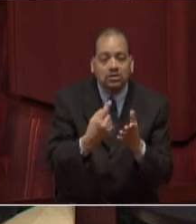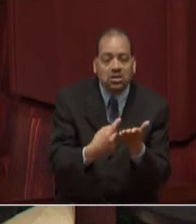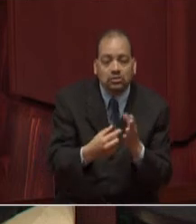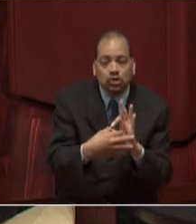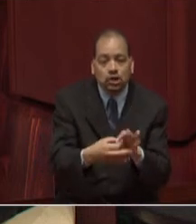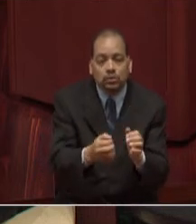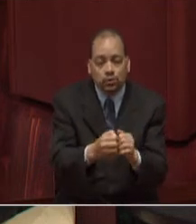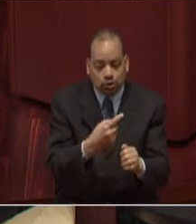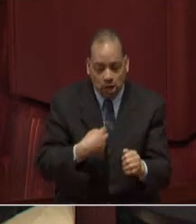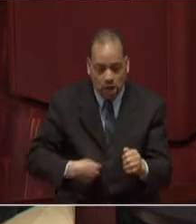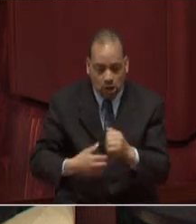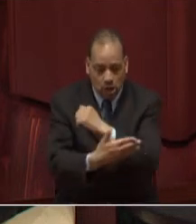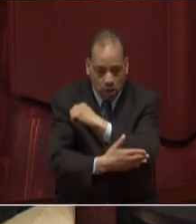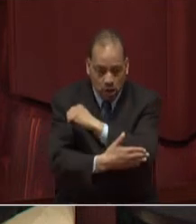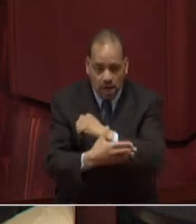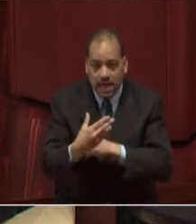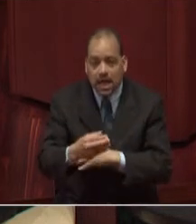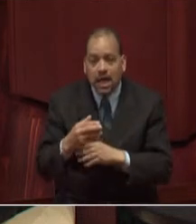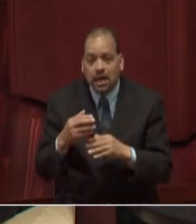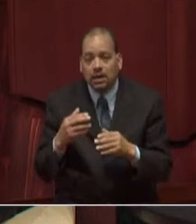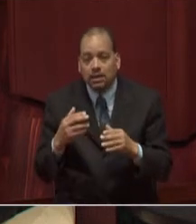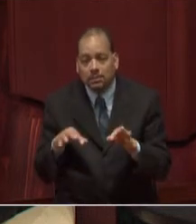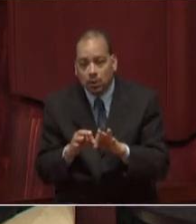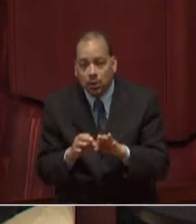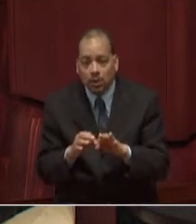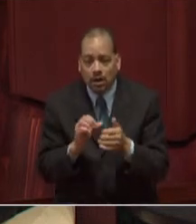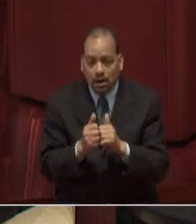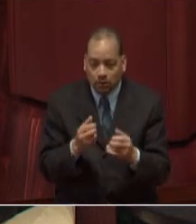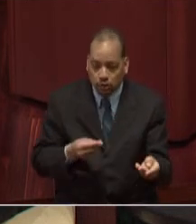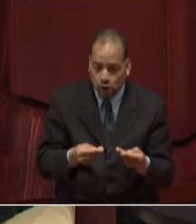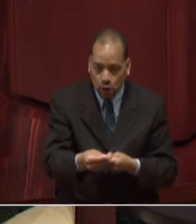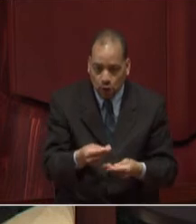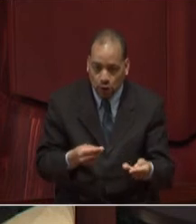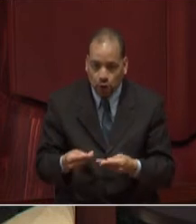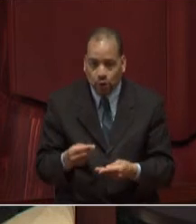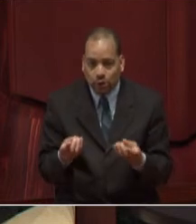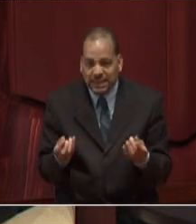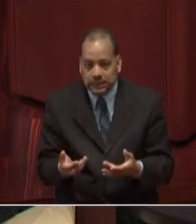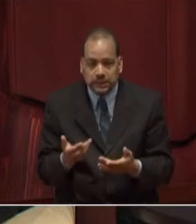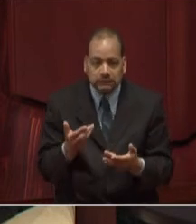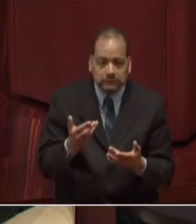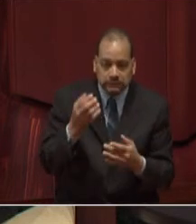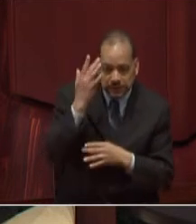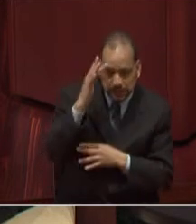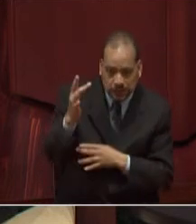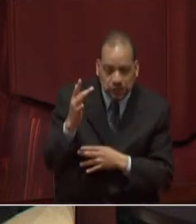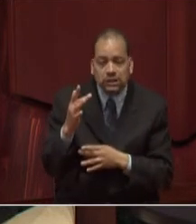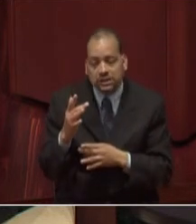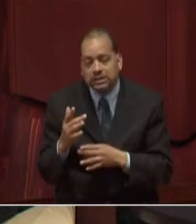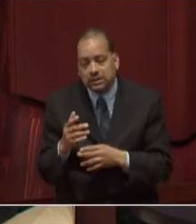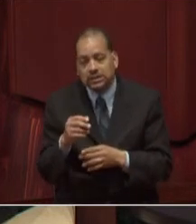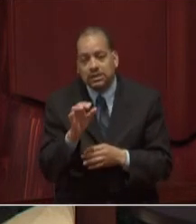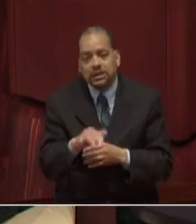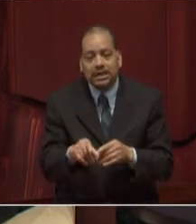of sensitive intelligence information that the Chinese would tell you was kind of the American card that they played vis-a-vis the